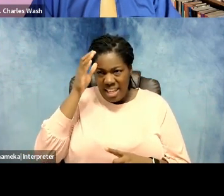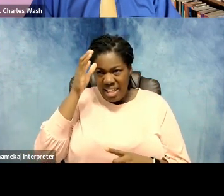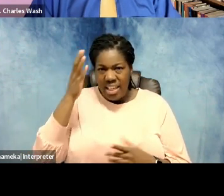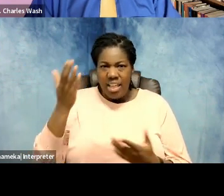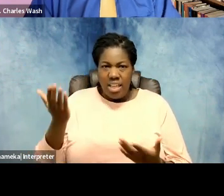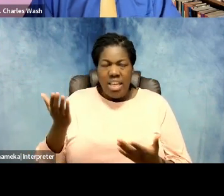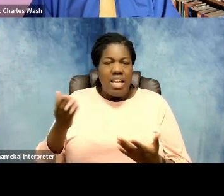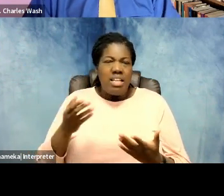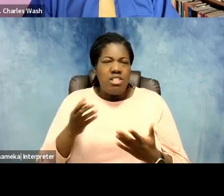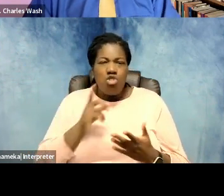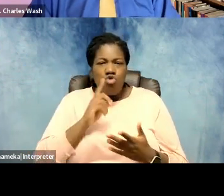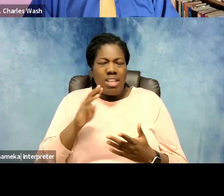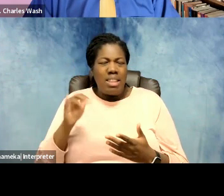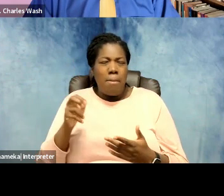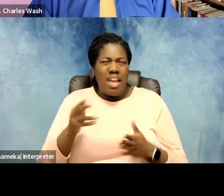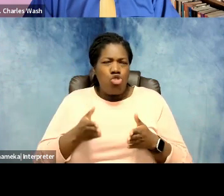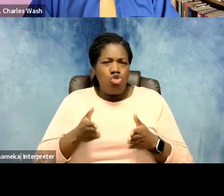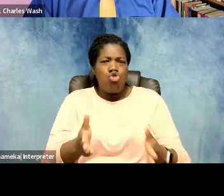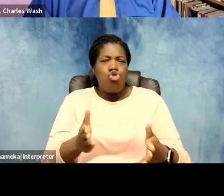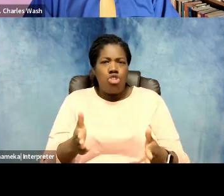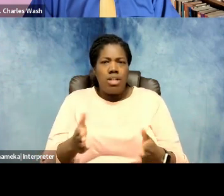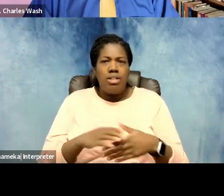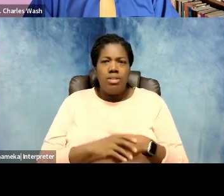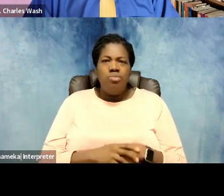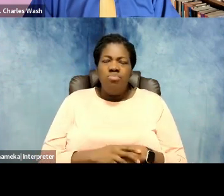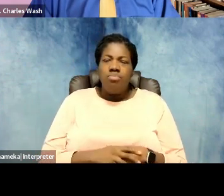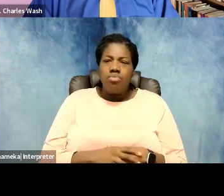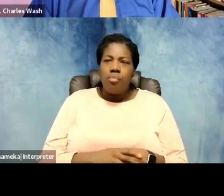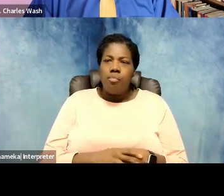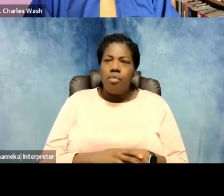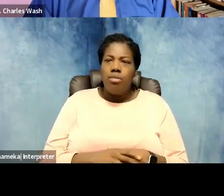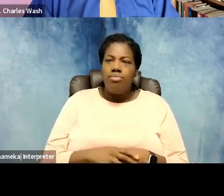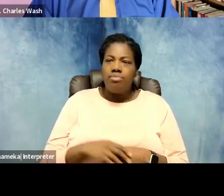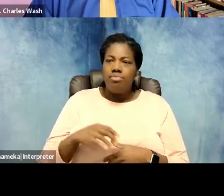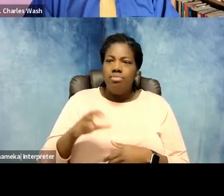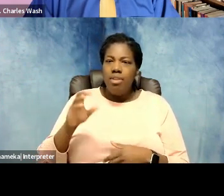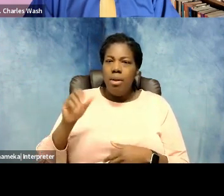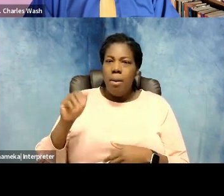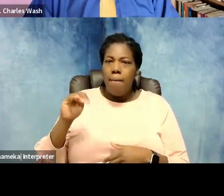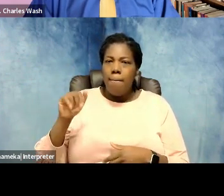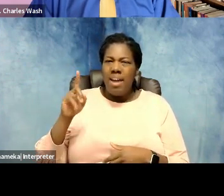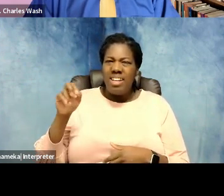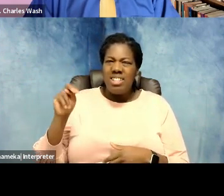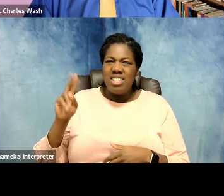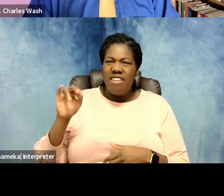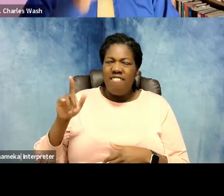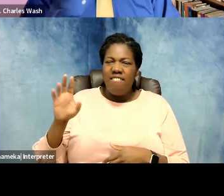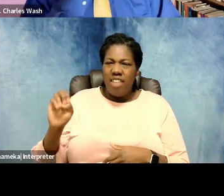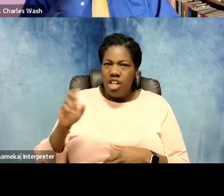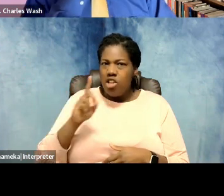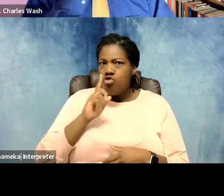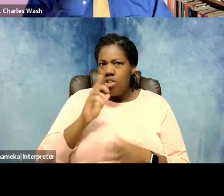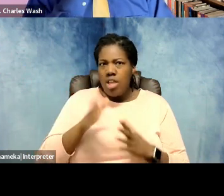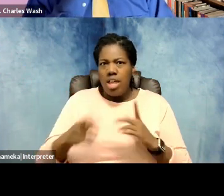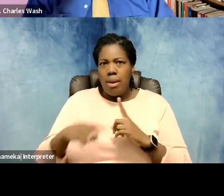course here, Main Street, in the neighborhood I grew up, Madisonville, down in Cincinnati. And a lot of positive